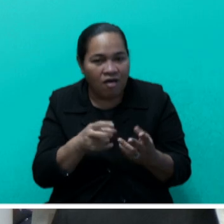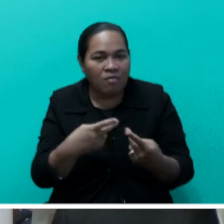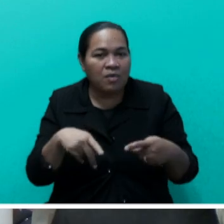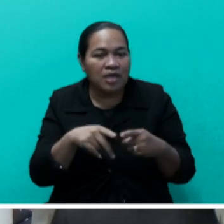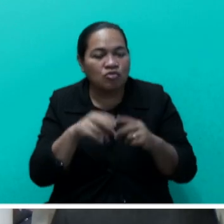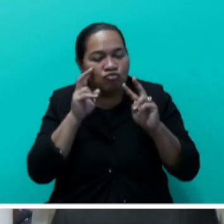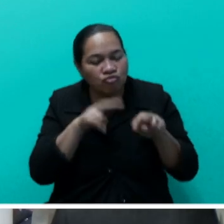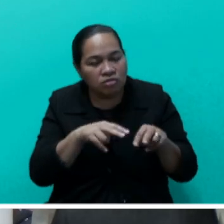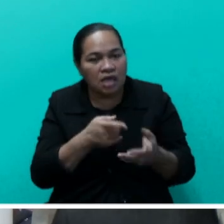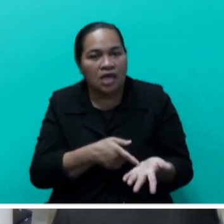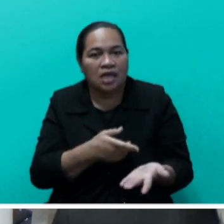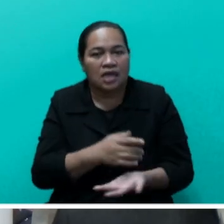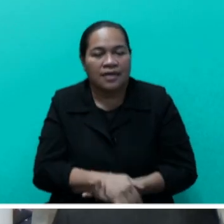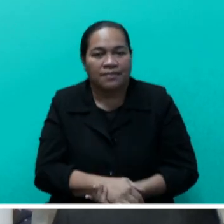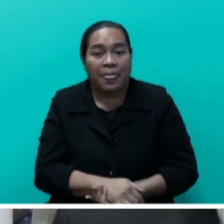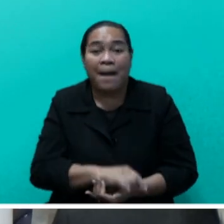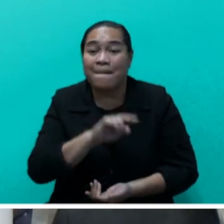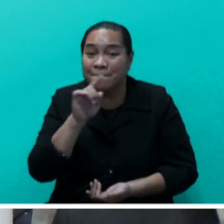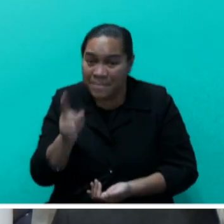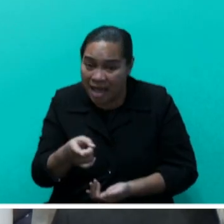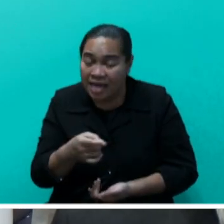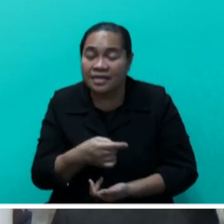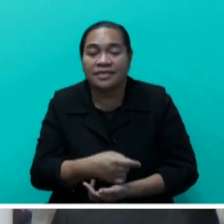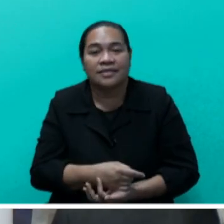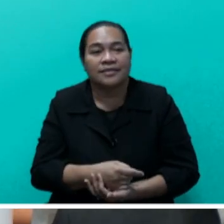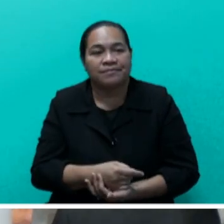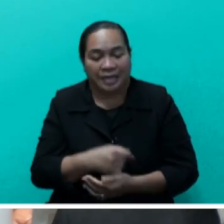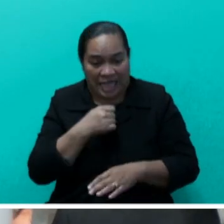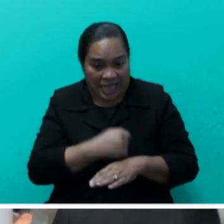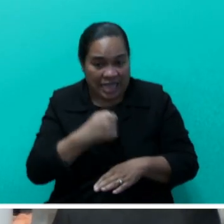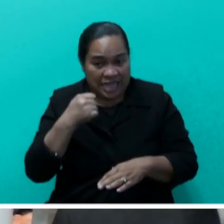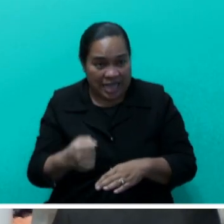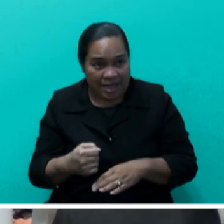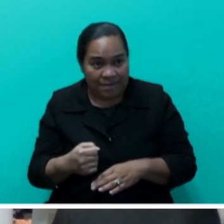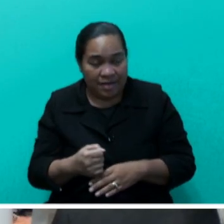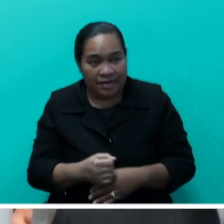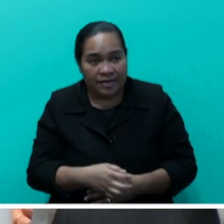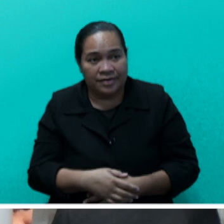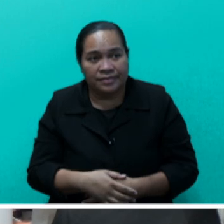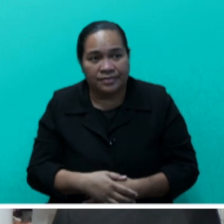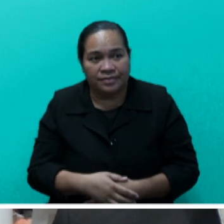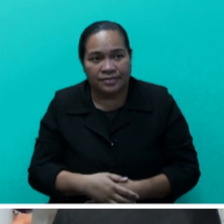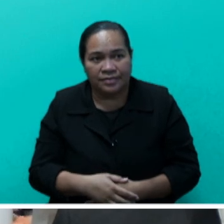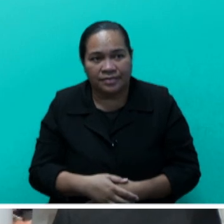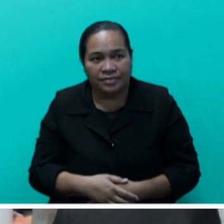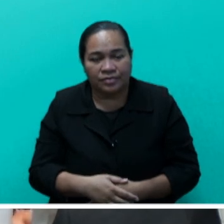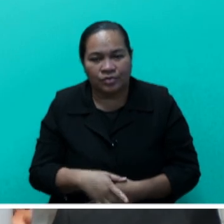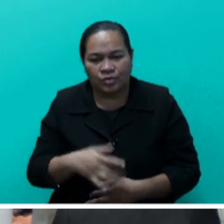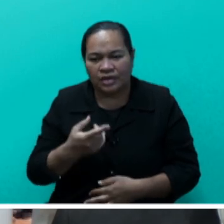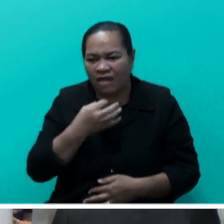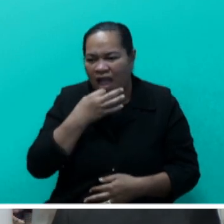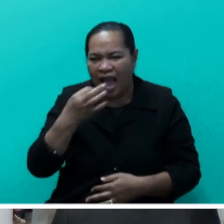at. Having said that, sir, we have been, I asked the